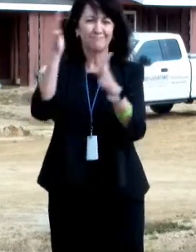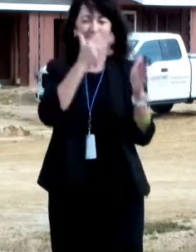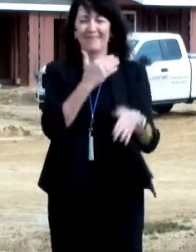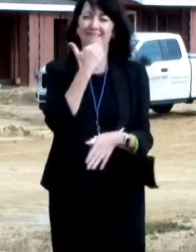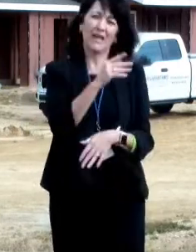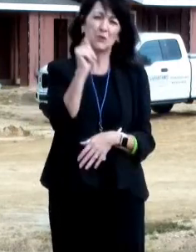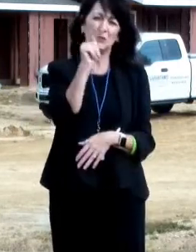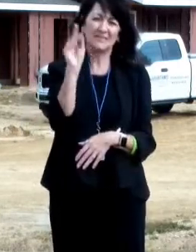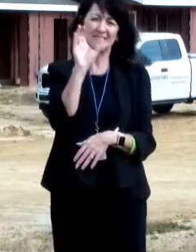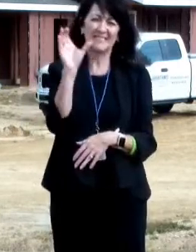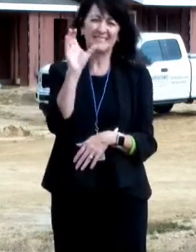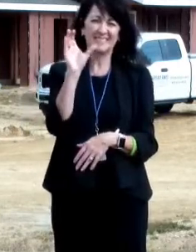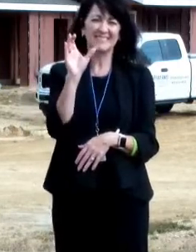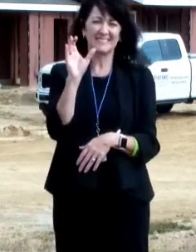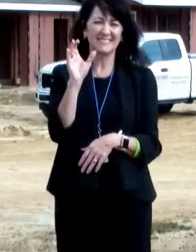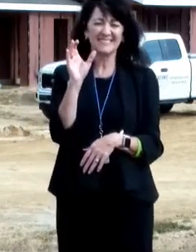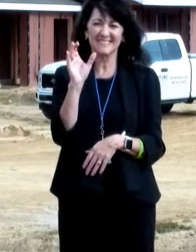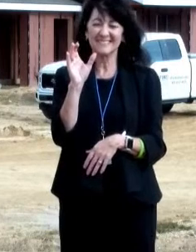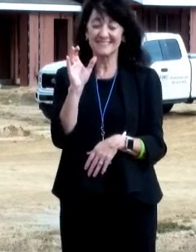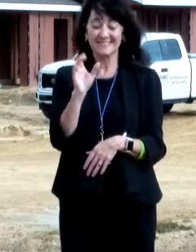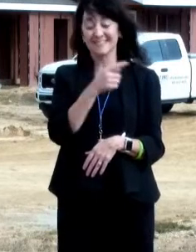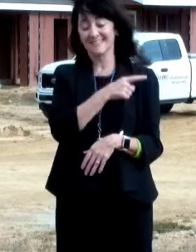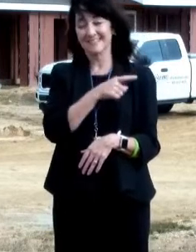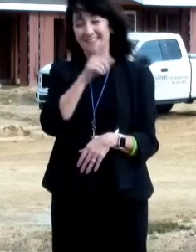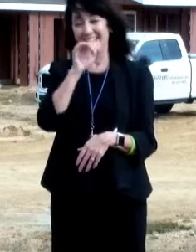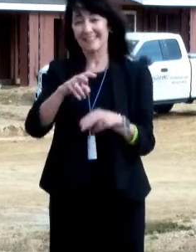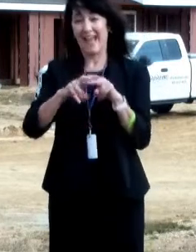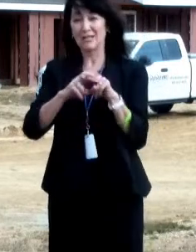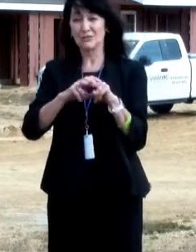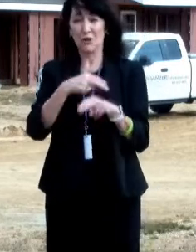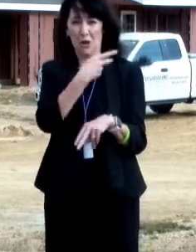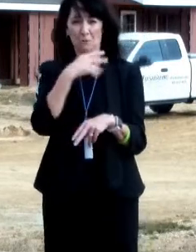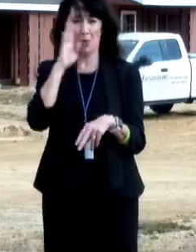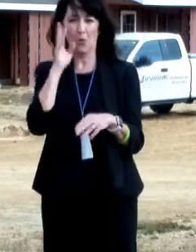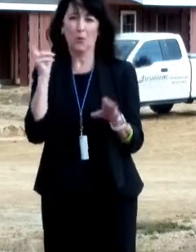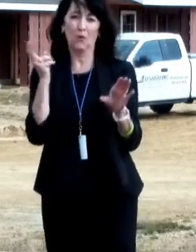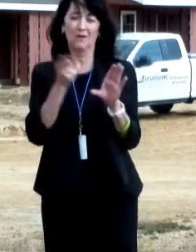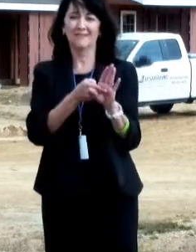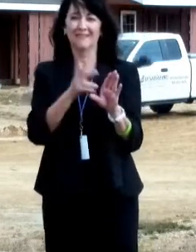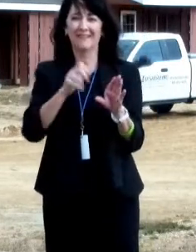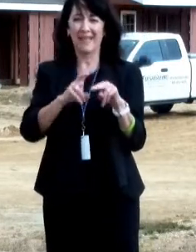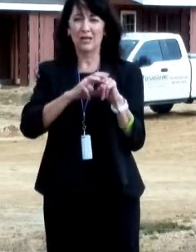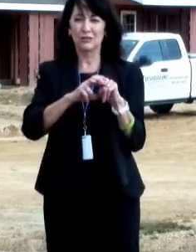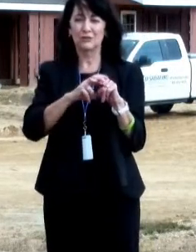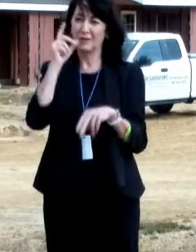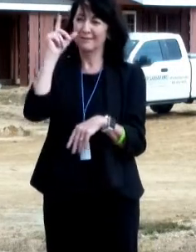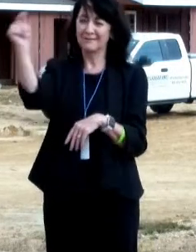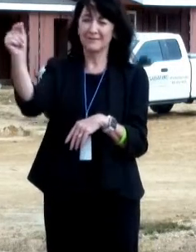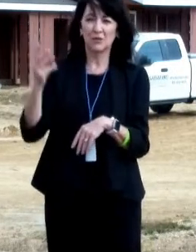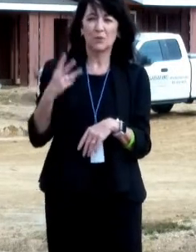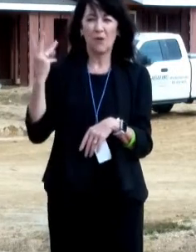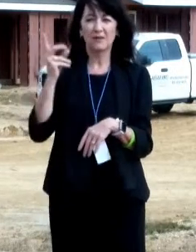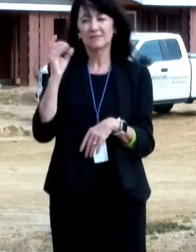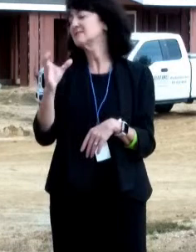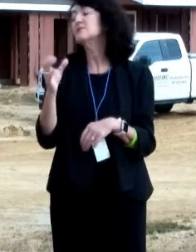That's a reminder of the train will be in just a few hours to head back to Washington to try and sort out getting the Build Back